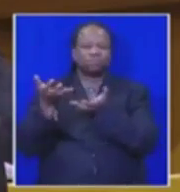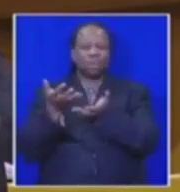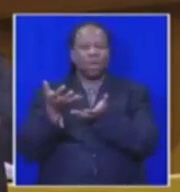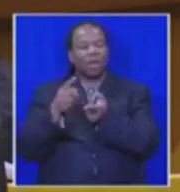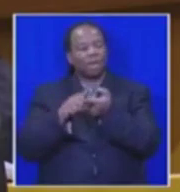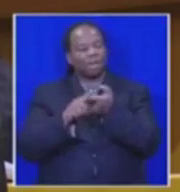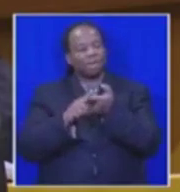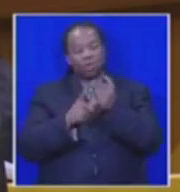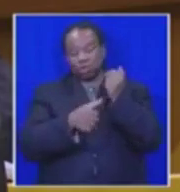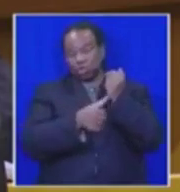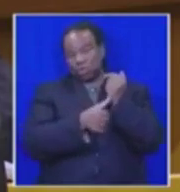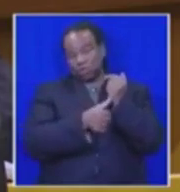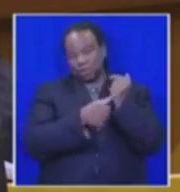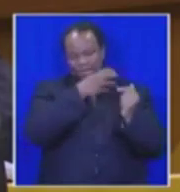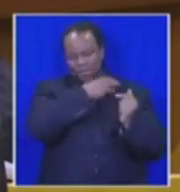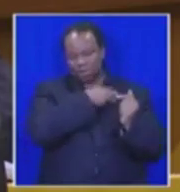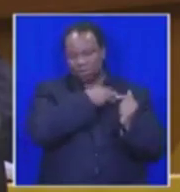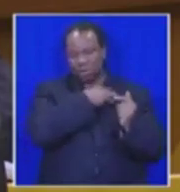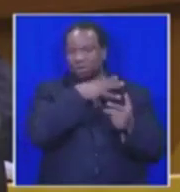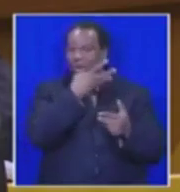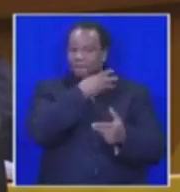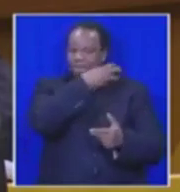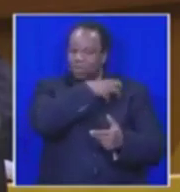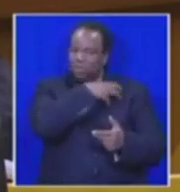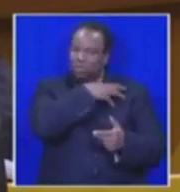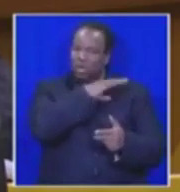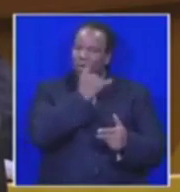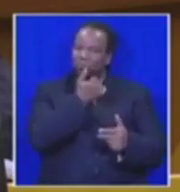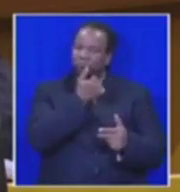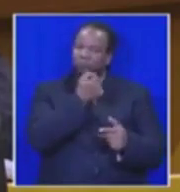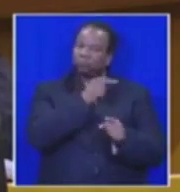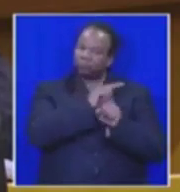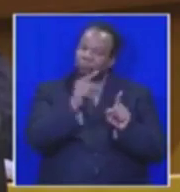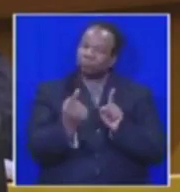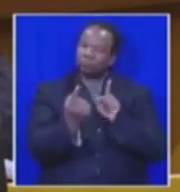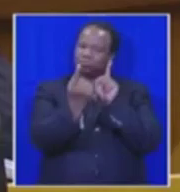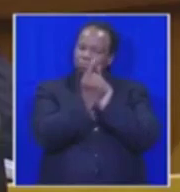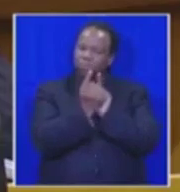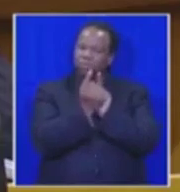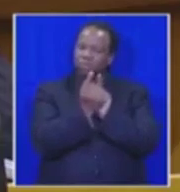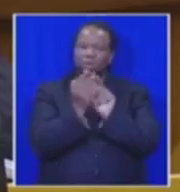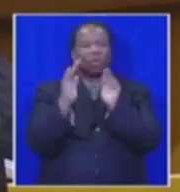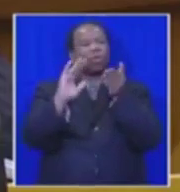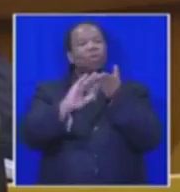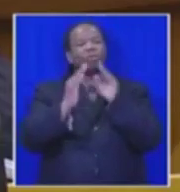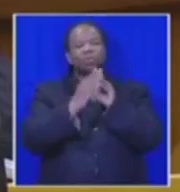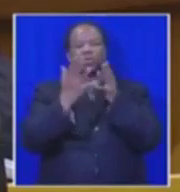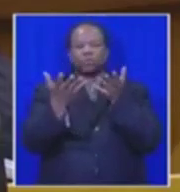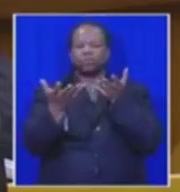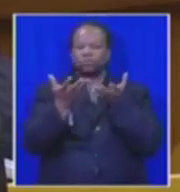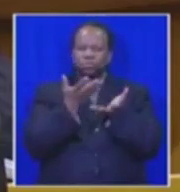Ministers and deputy ministers continuously undertake public meetings with communities